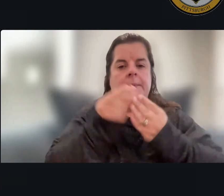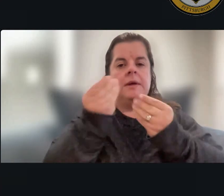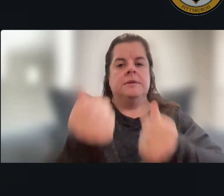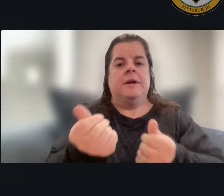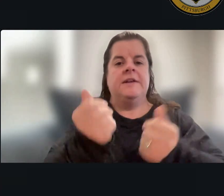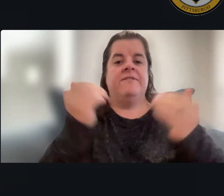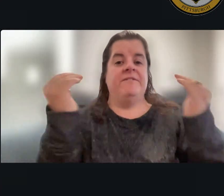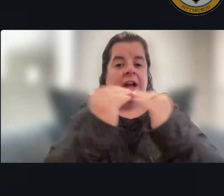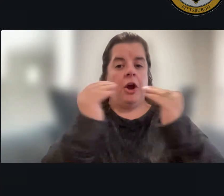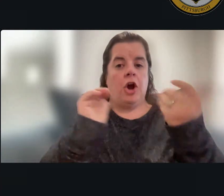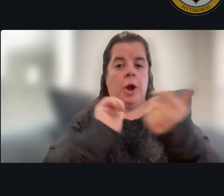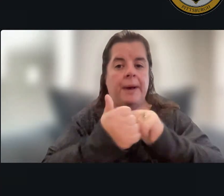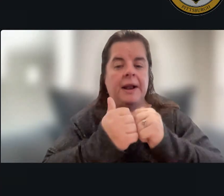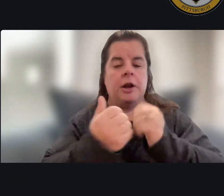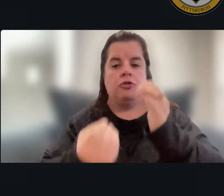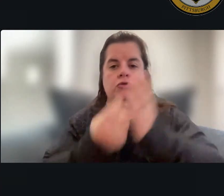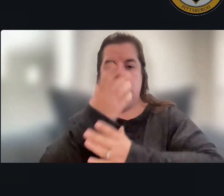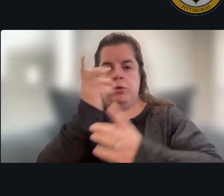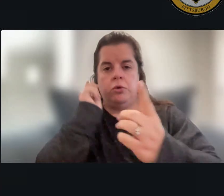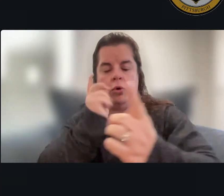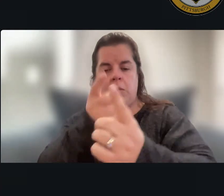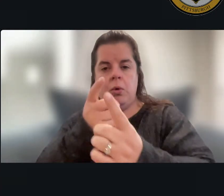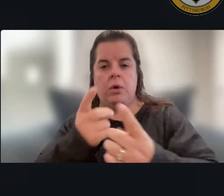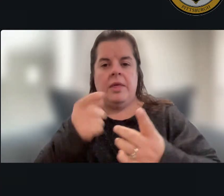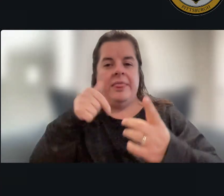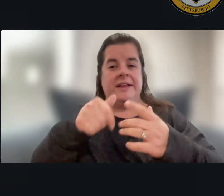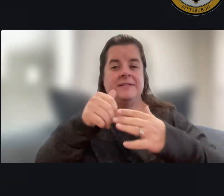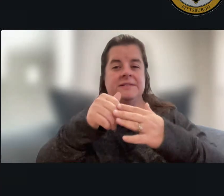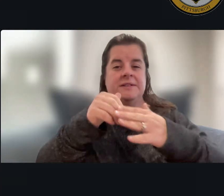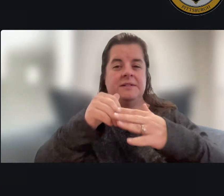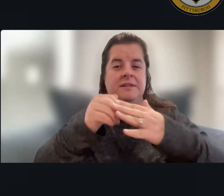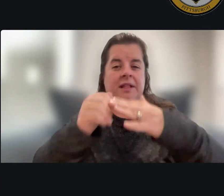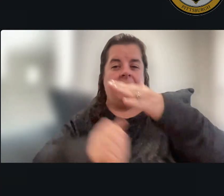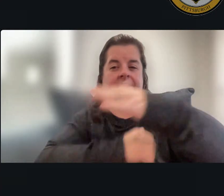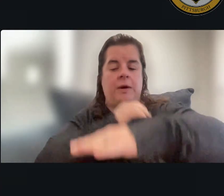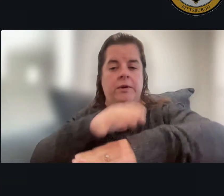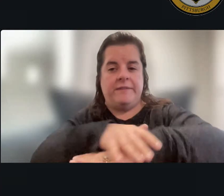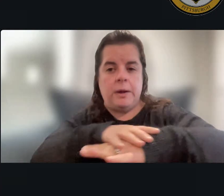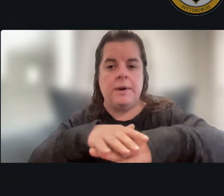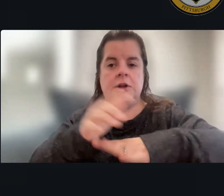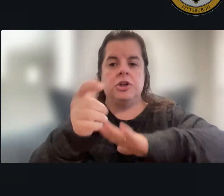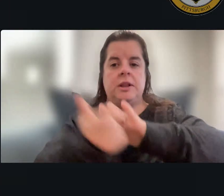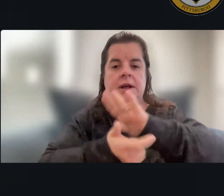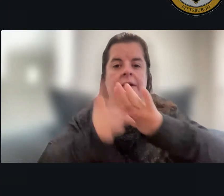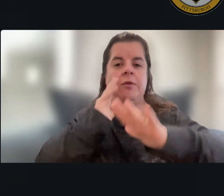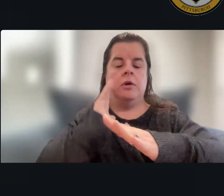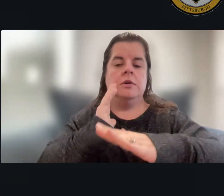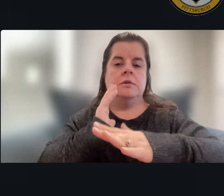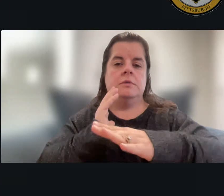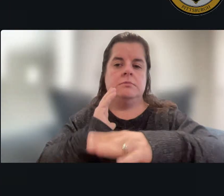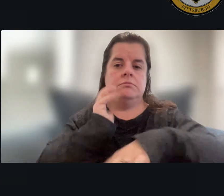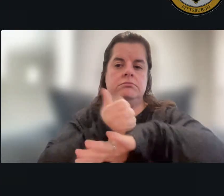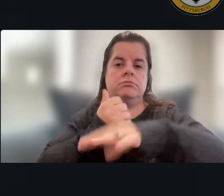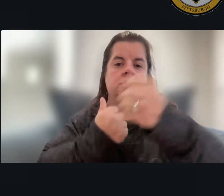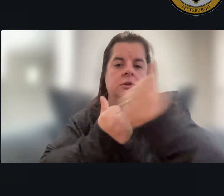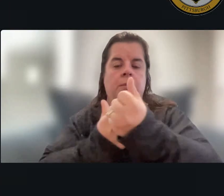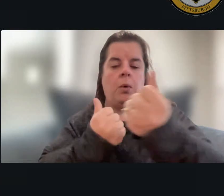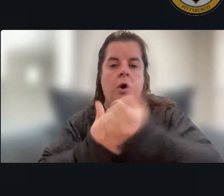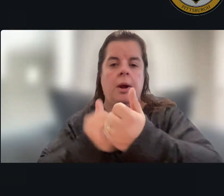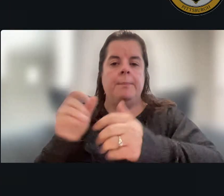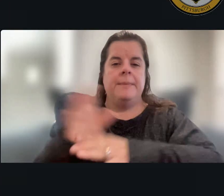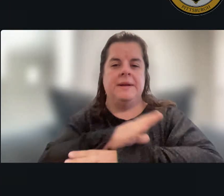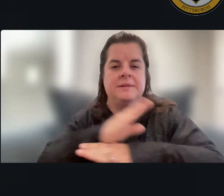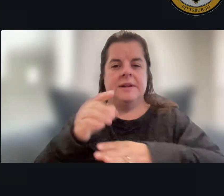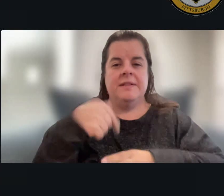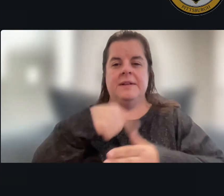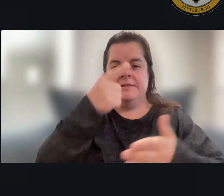growth-oriented. This is the foundation, the legal foundation to support our business diversity programs. This is not a study that we are